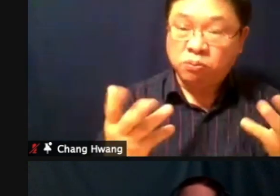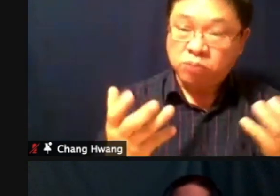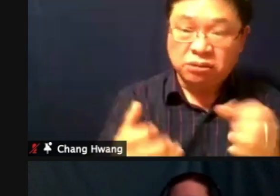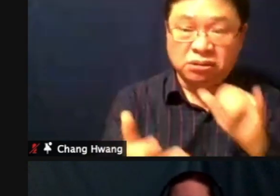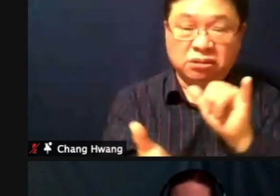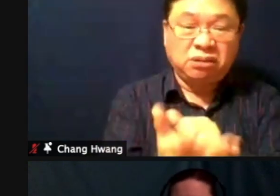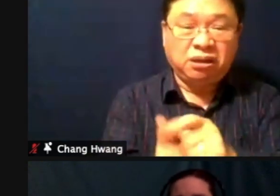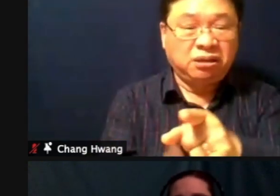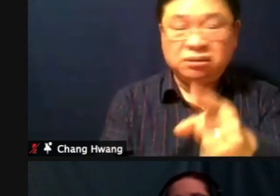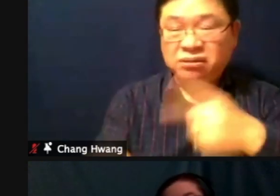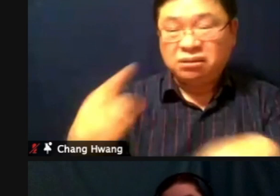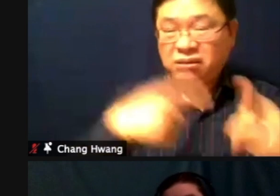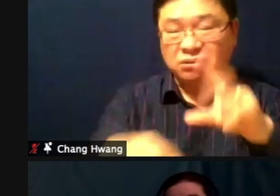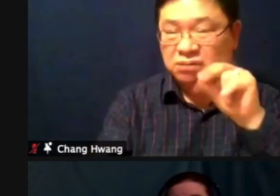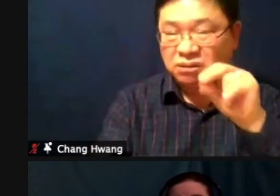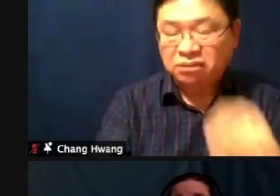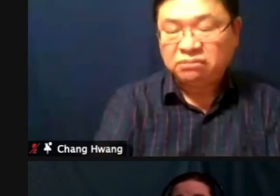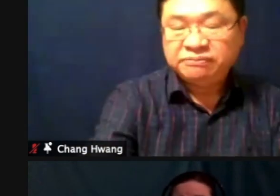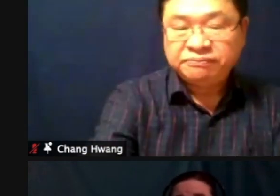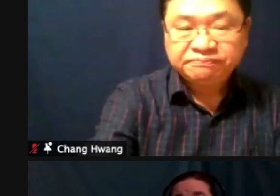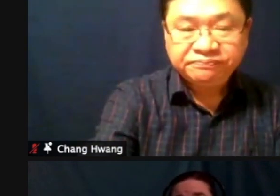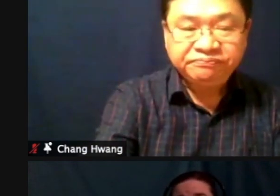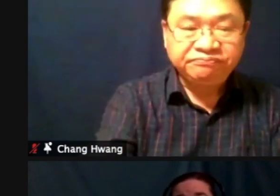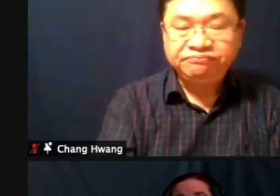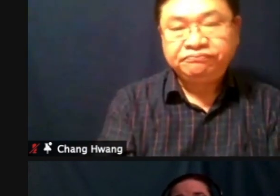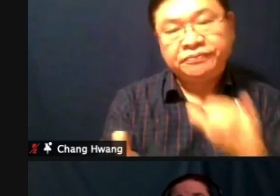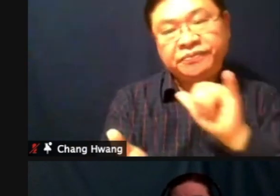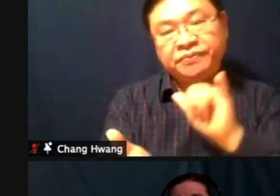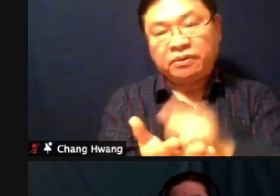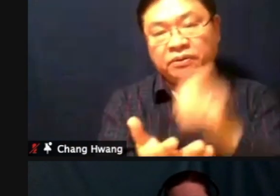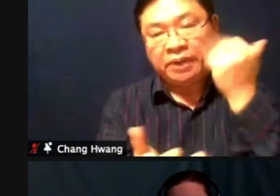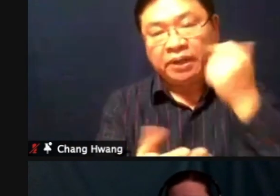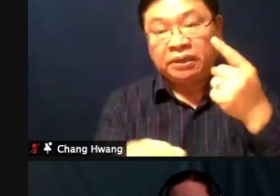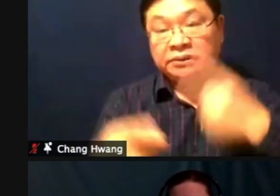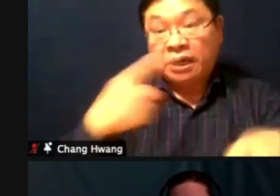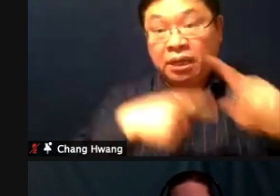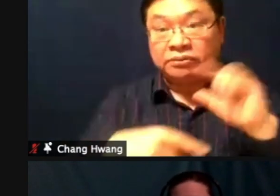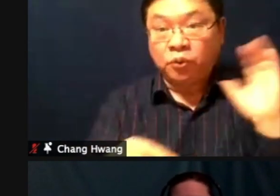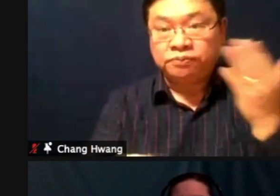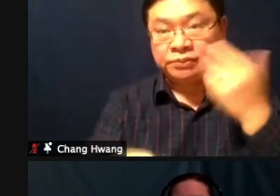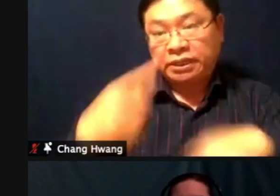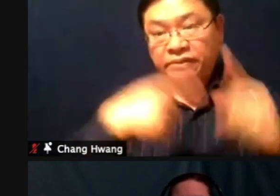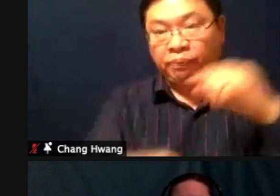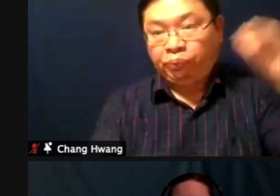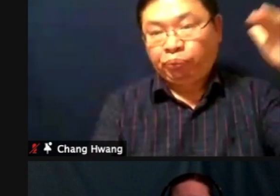able to communicate with their students or their children, so they'd rather they learn how to speak.